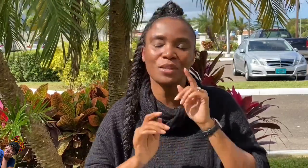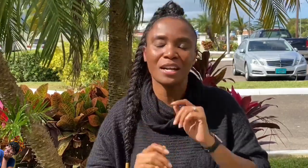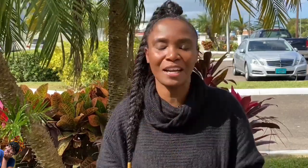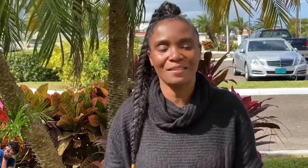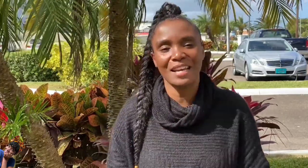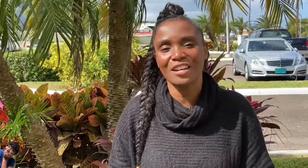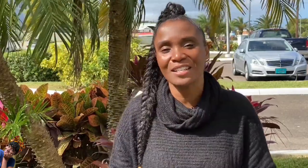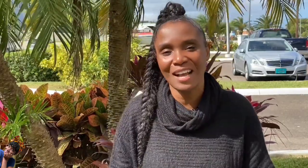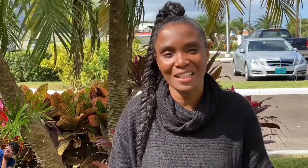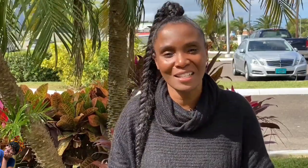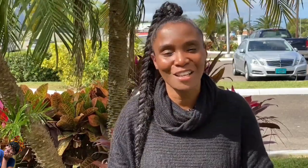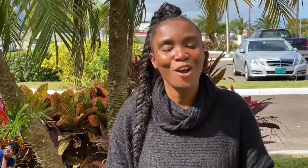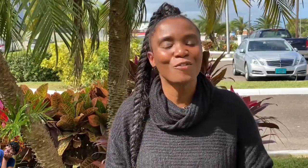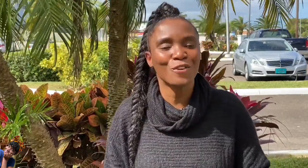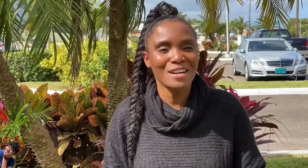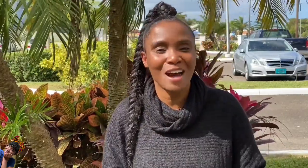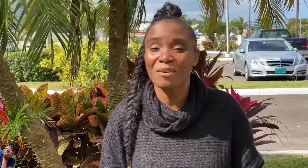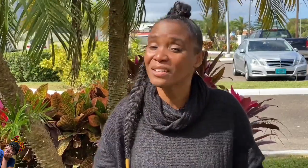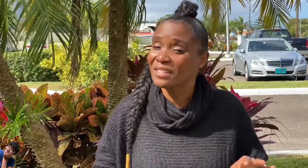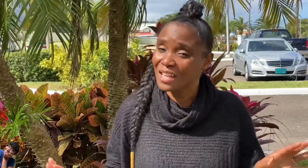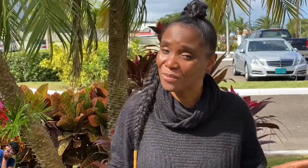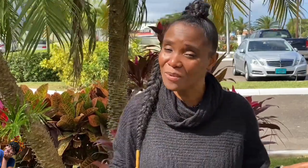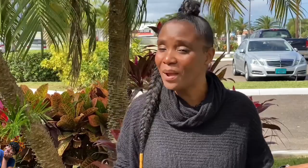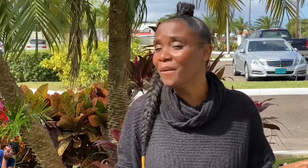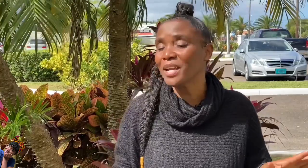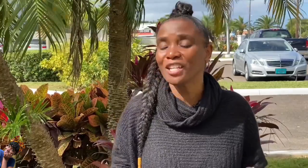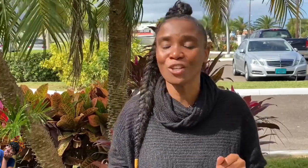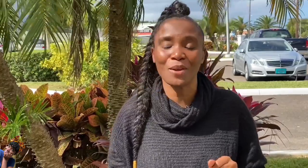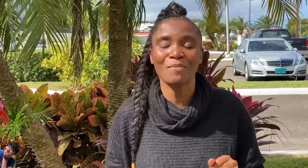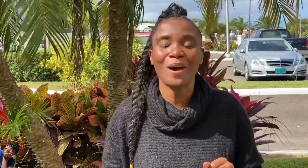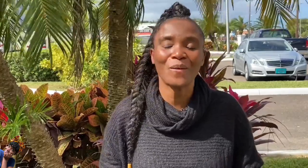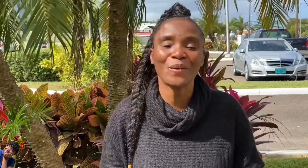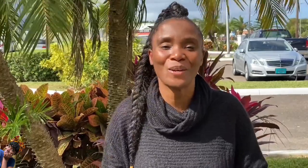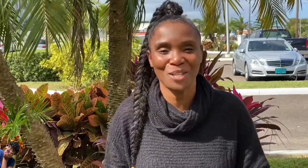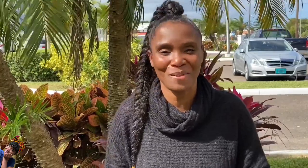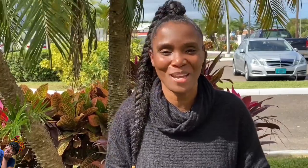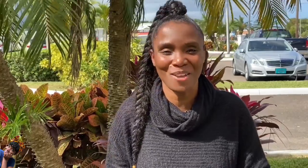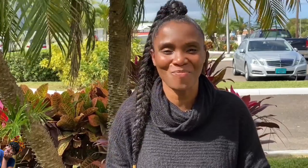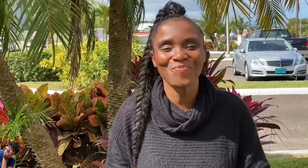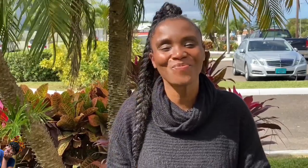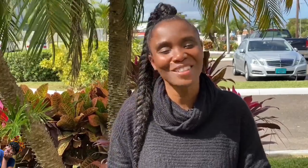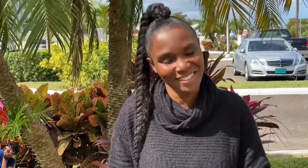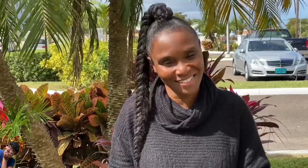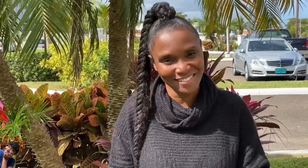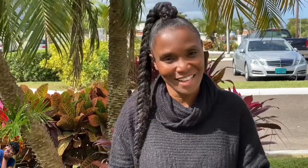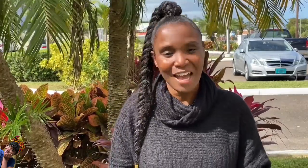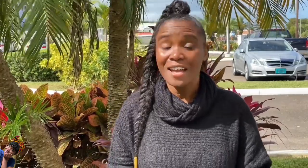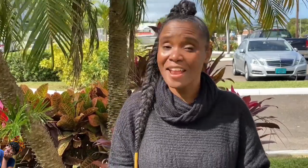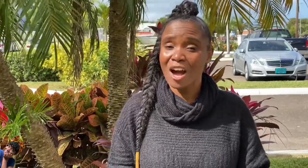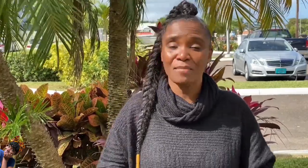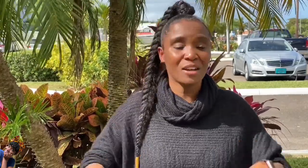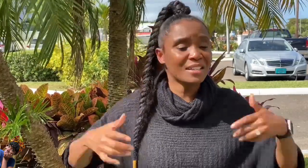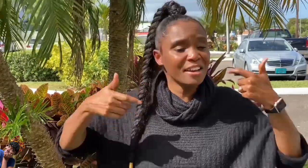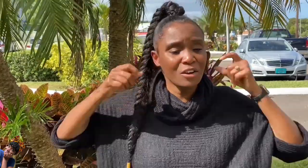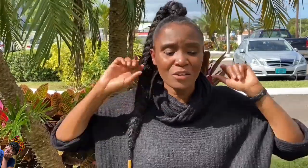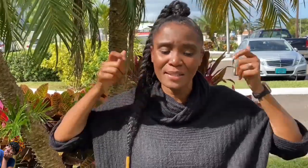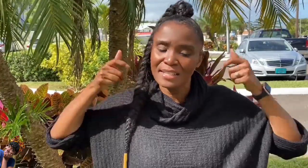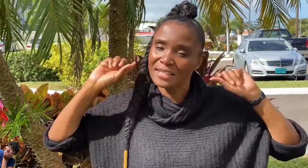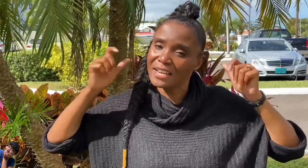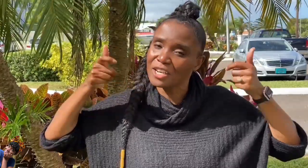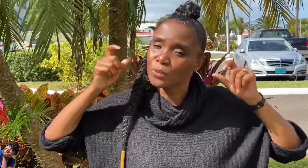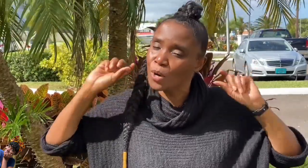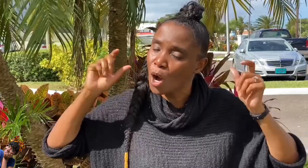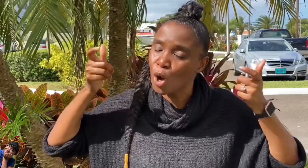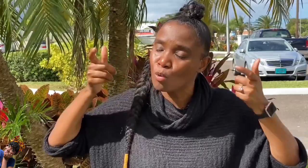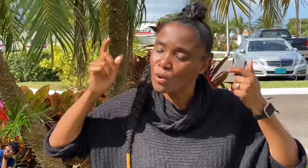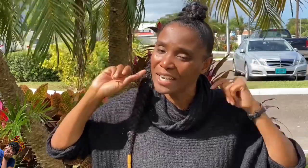to use our gifts and our talents for God, because that's one way we could show Him that we're worshiping Him. Mm-hmm. Now, because I know those